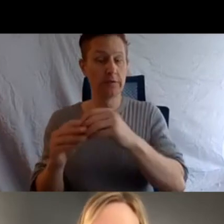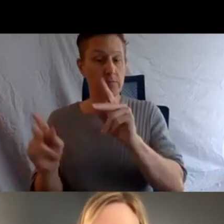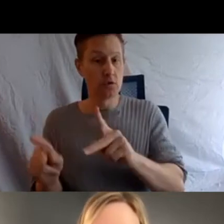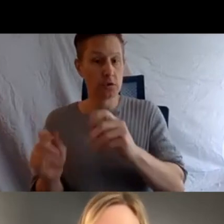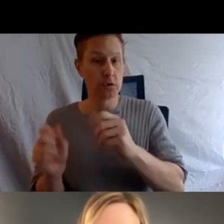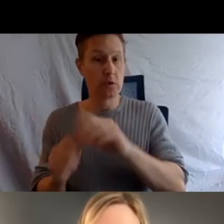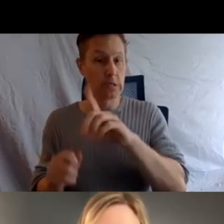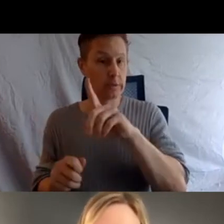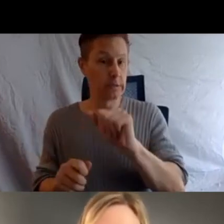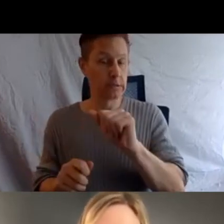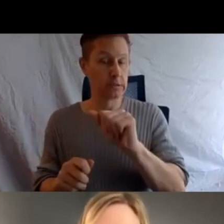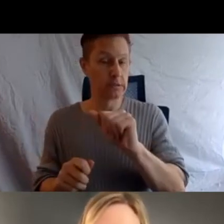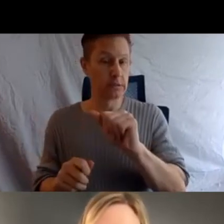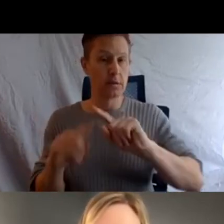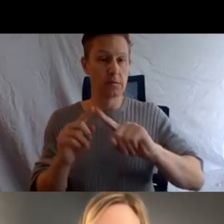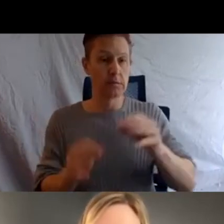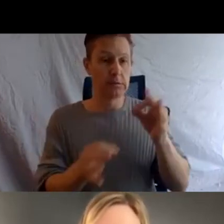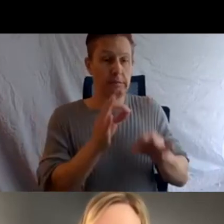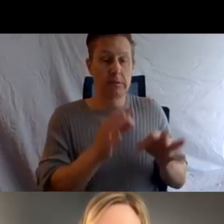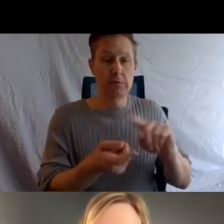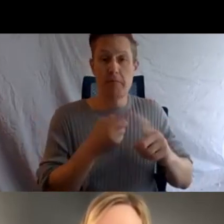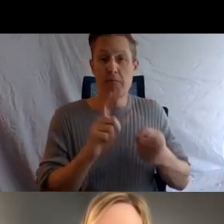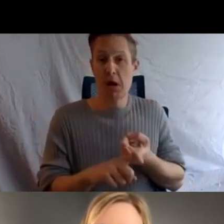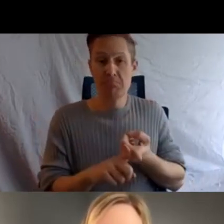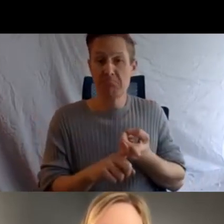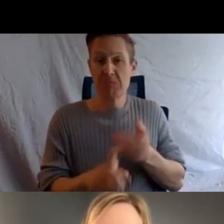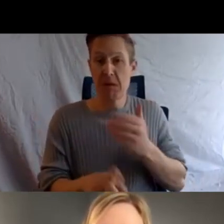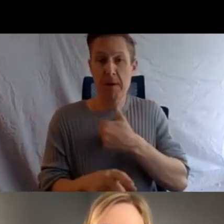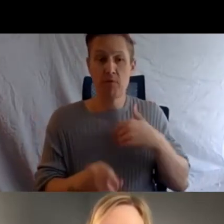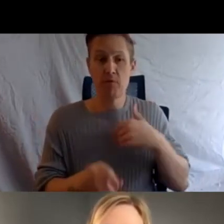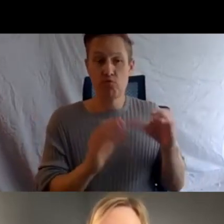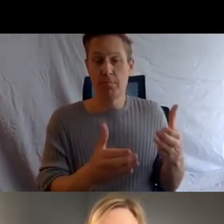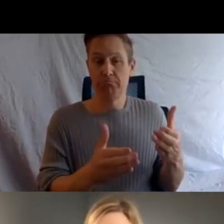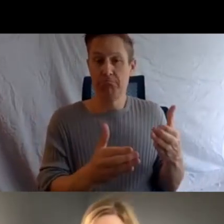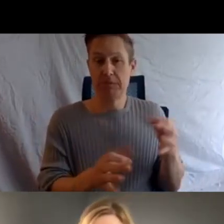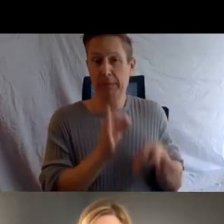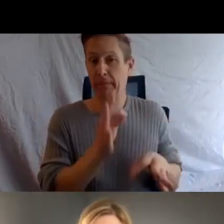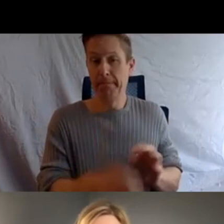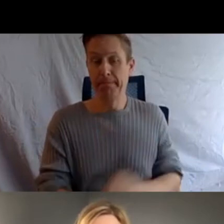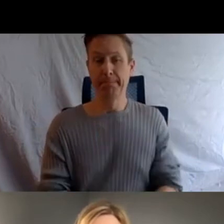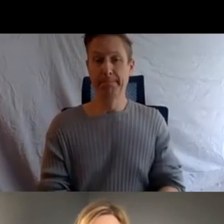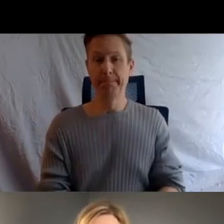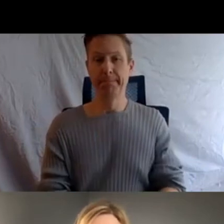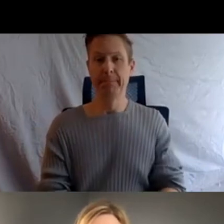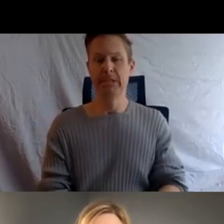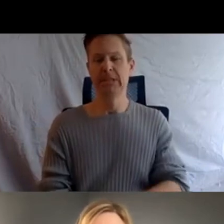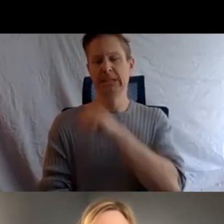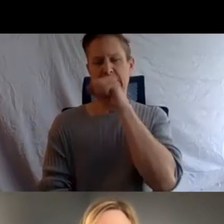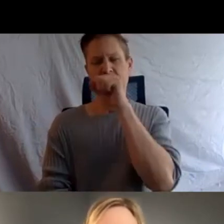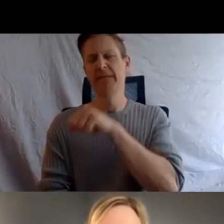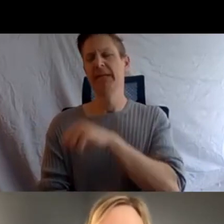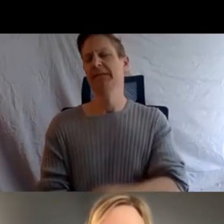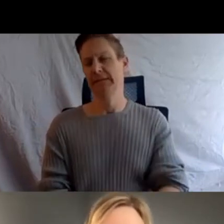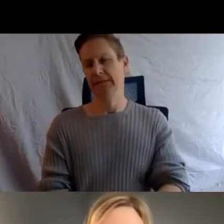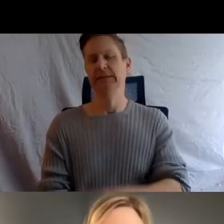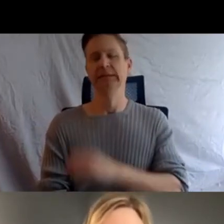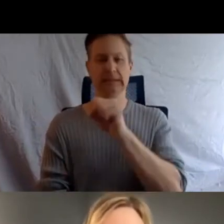disability, it simply was just a friend and a member of that group. I love that. And I think that is so important. Often in the trainings